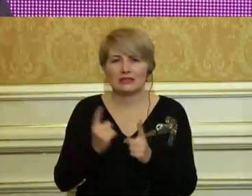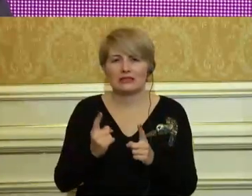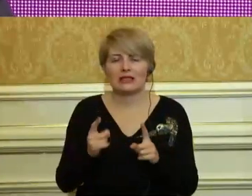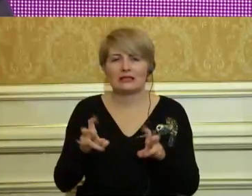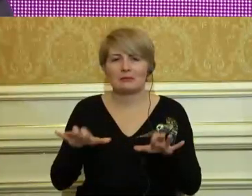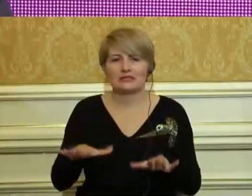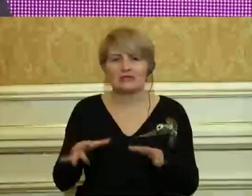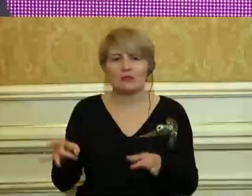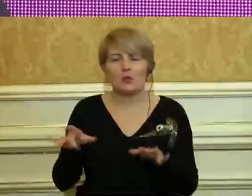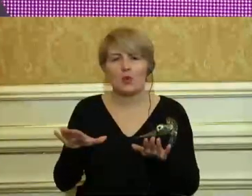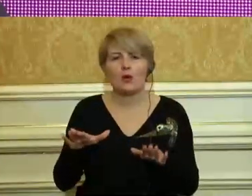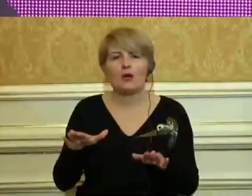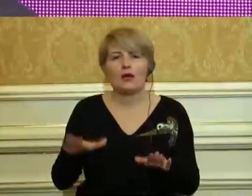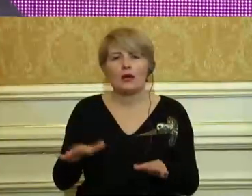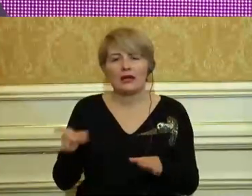to change this,